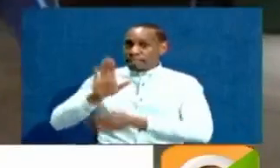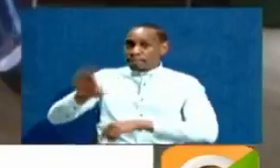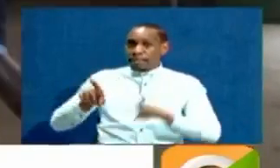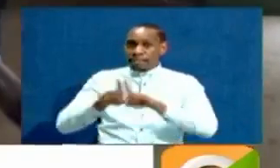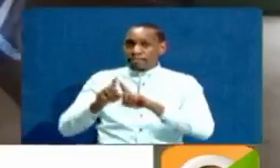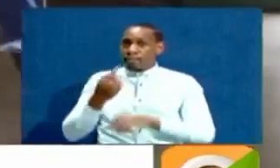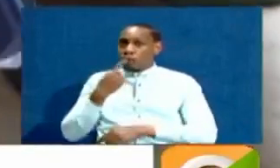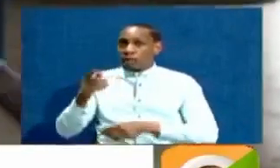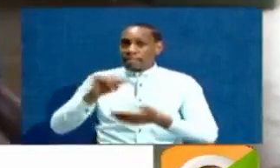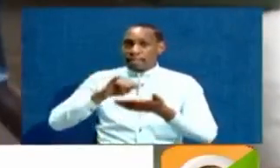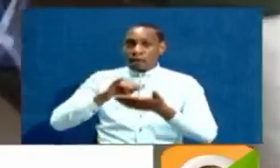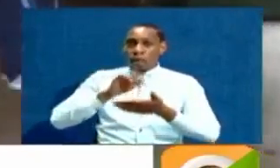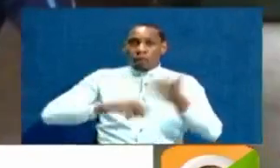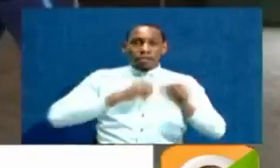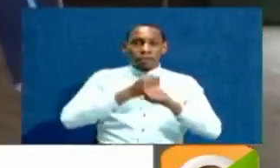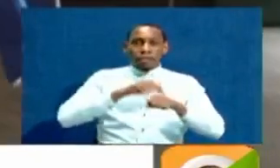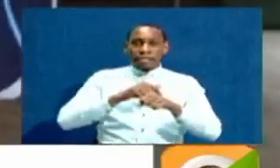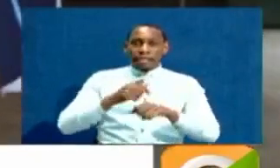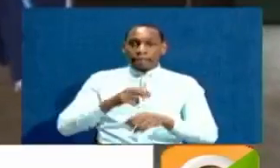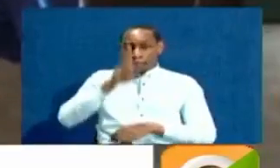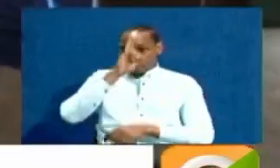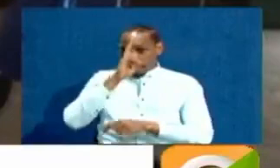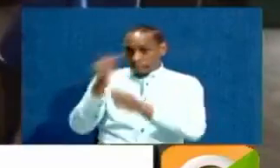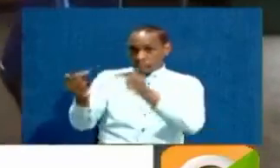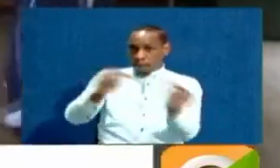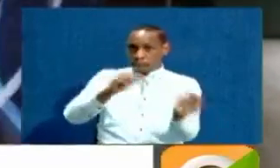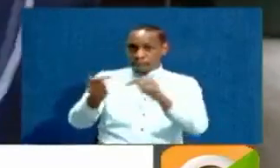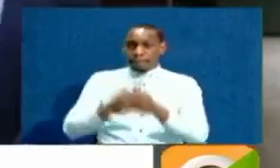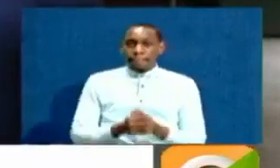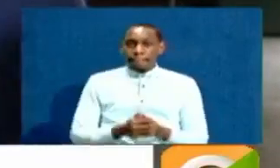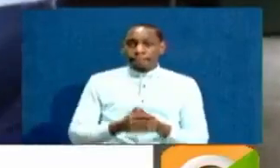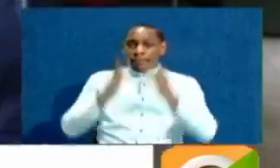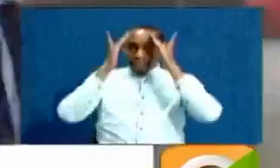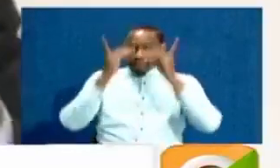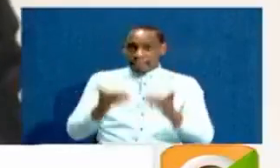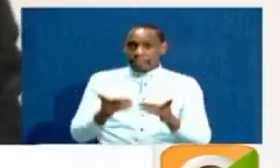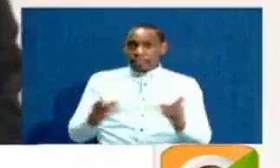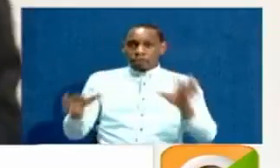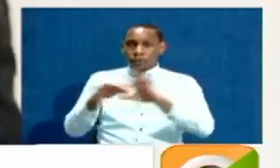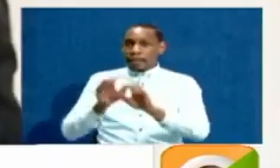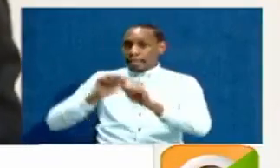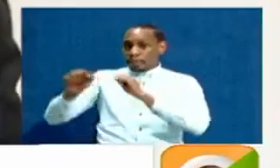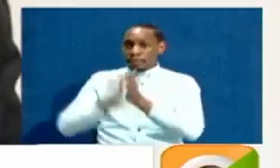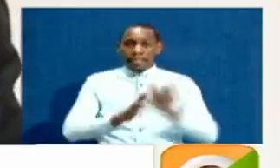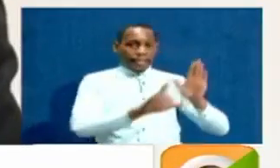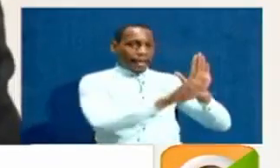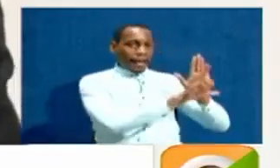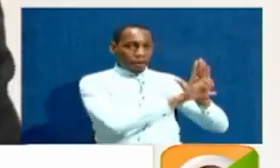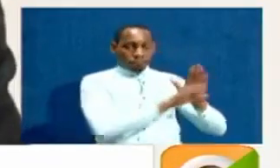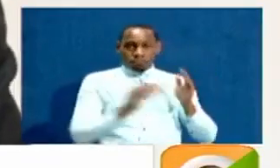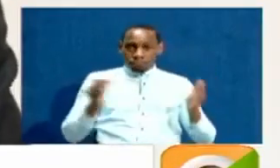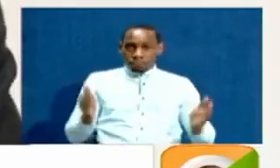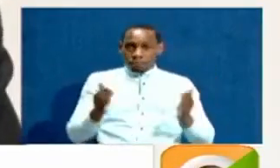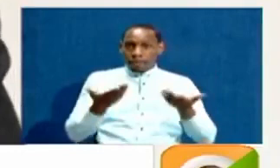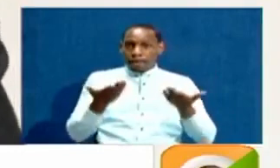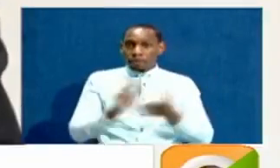and instructions on what to do when confronted by the police. His decision to combine boxing and law is